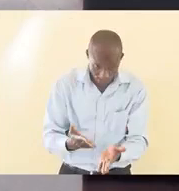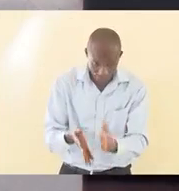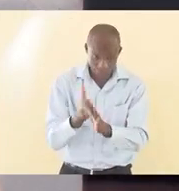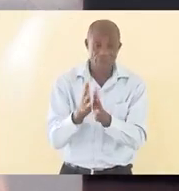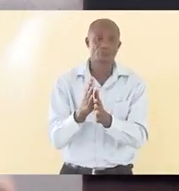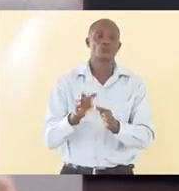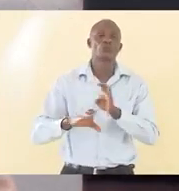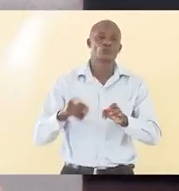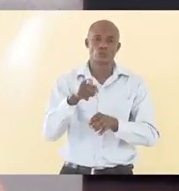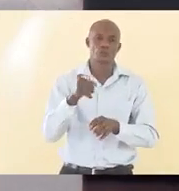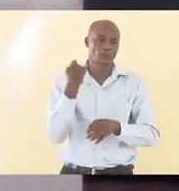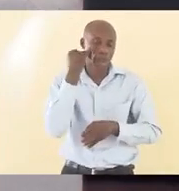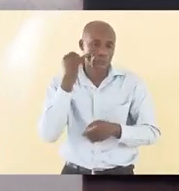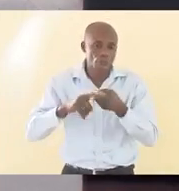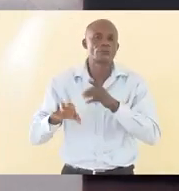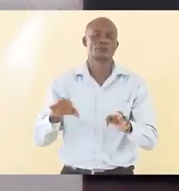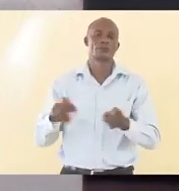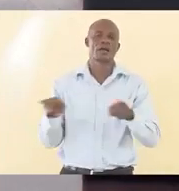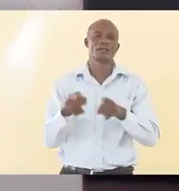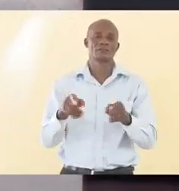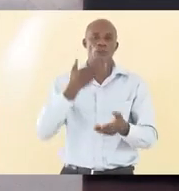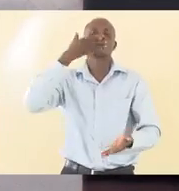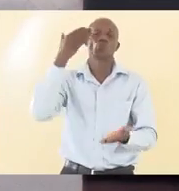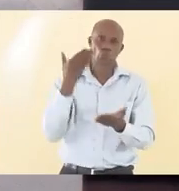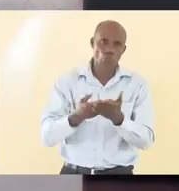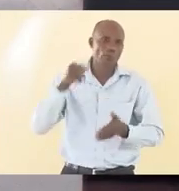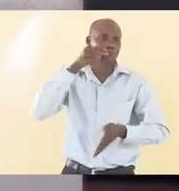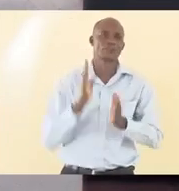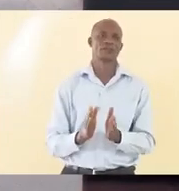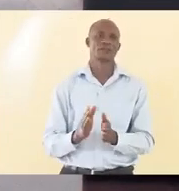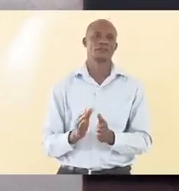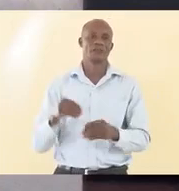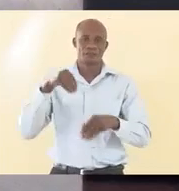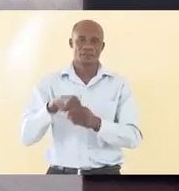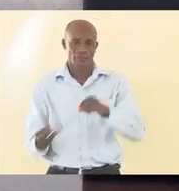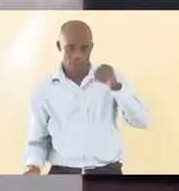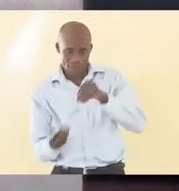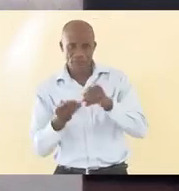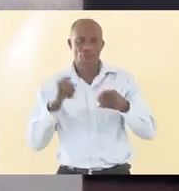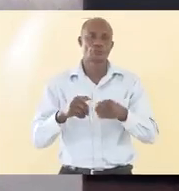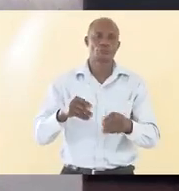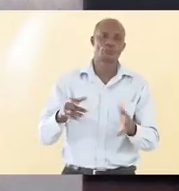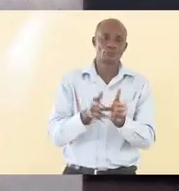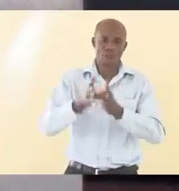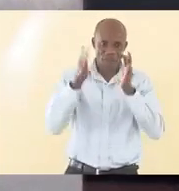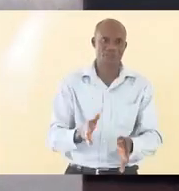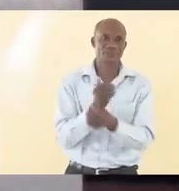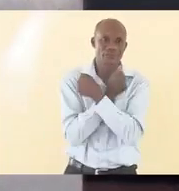traffic regulations. You do what you are supposed to do as a good citizen. In addition to Christian